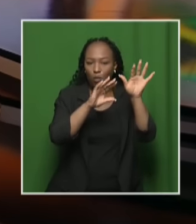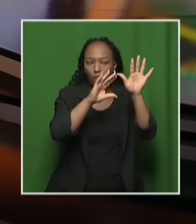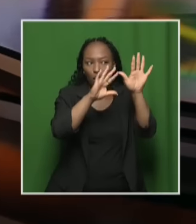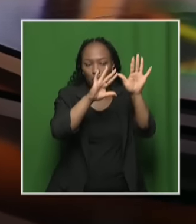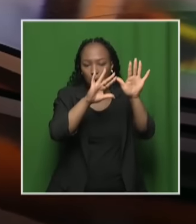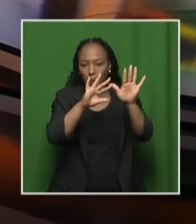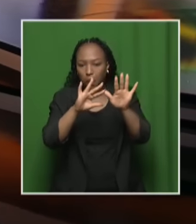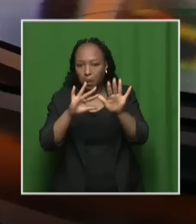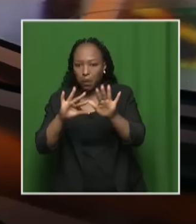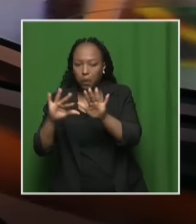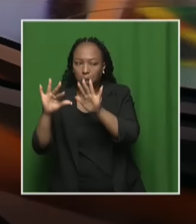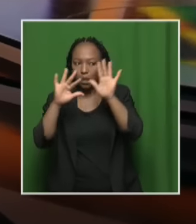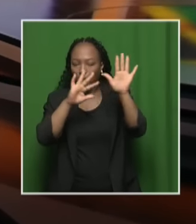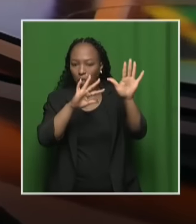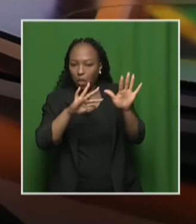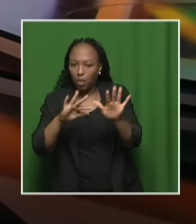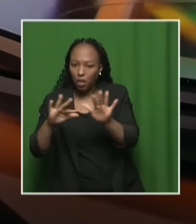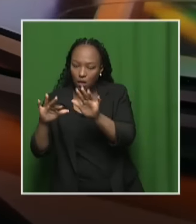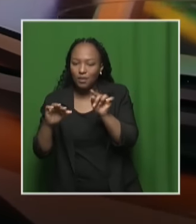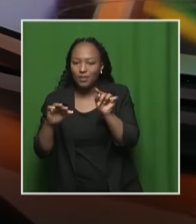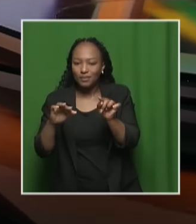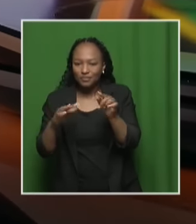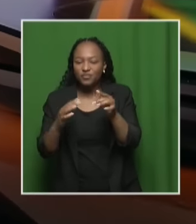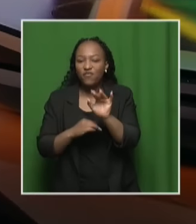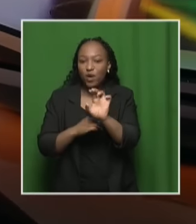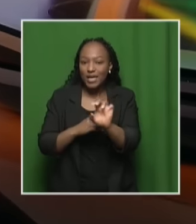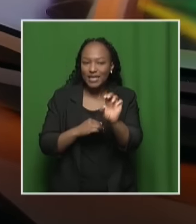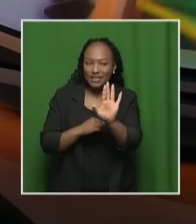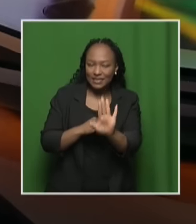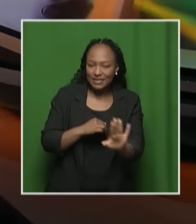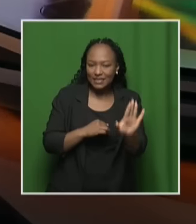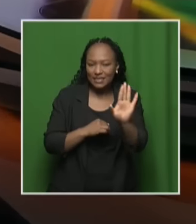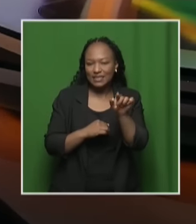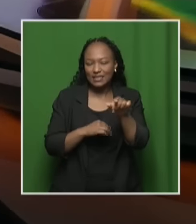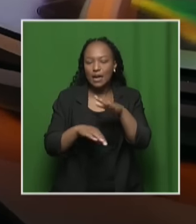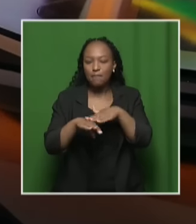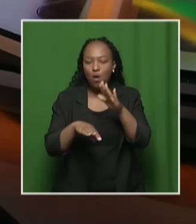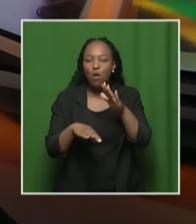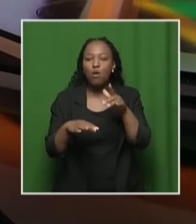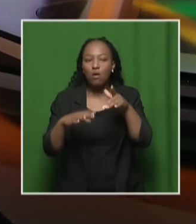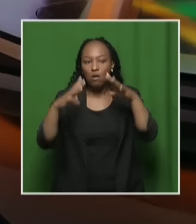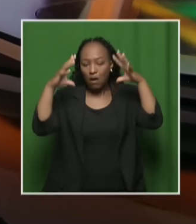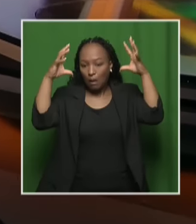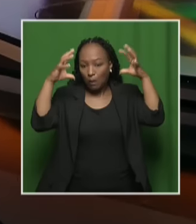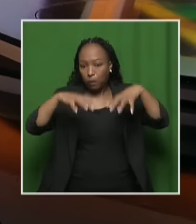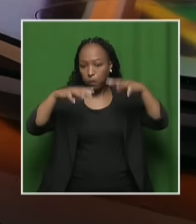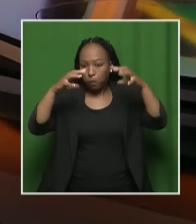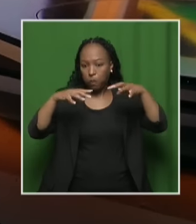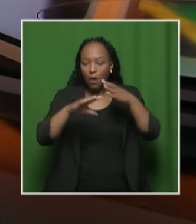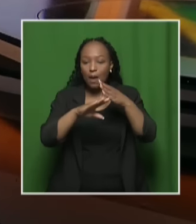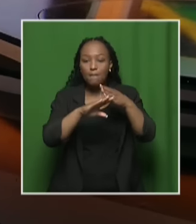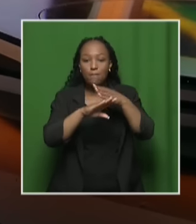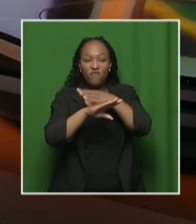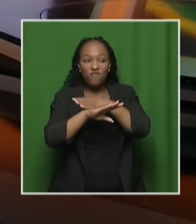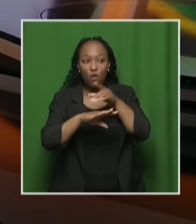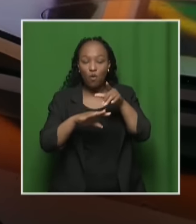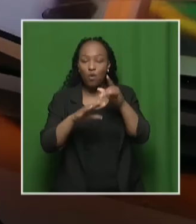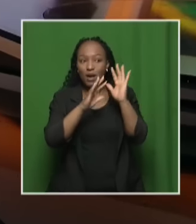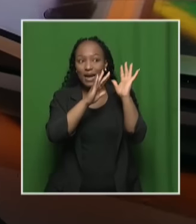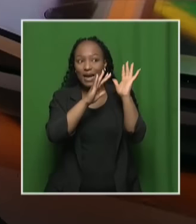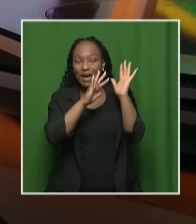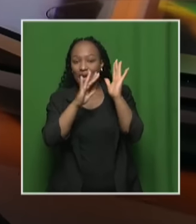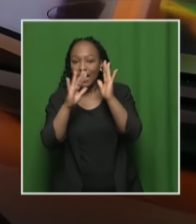in the eastern parts and more of the high pressure systems in the eastern areas. So we're getting more and more of the rain. But one thing, before you have climate change,